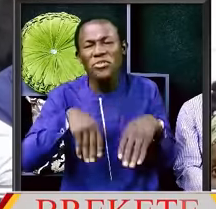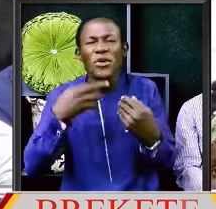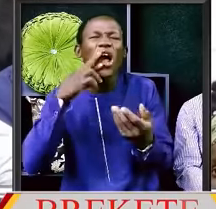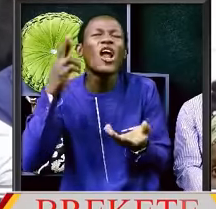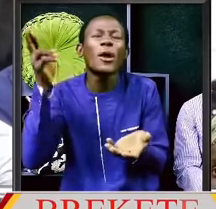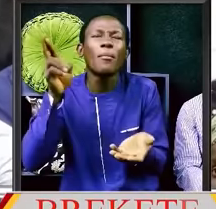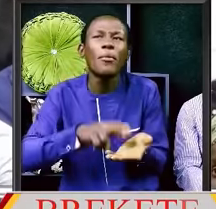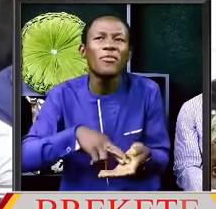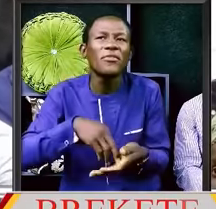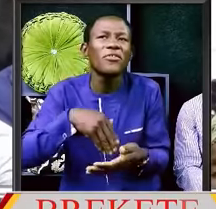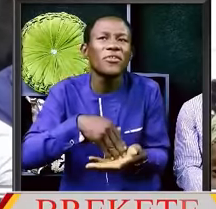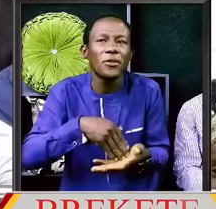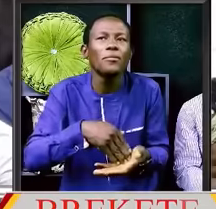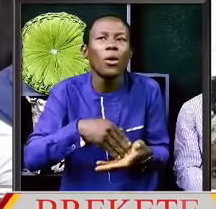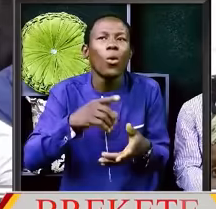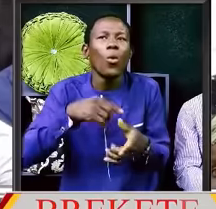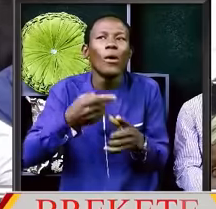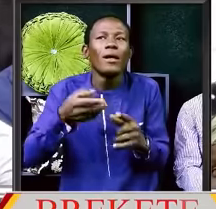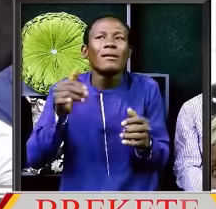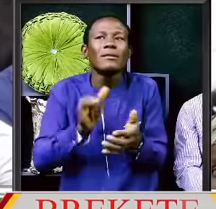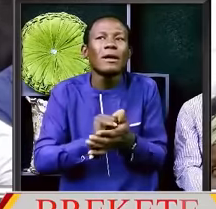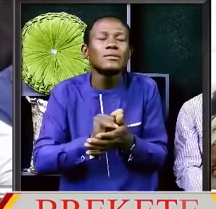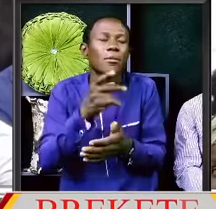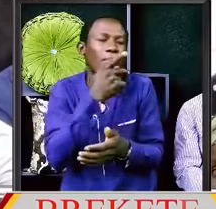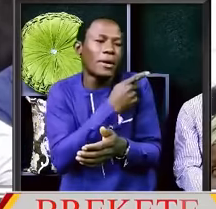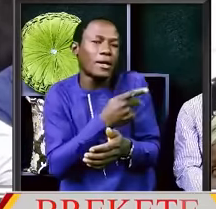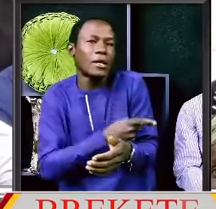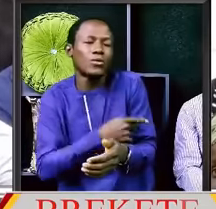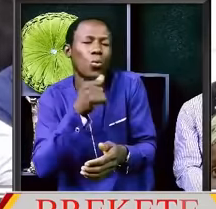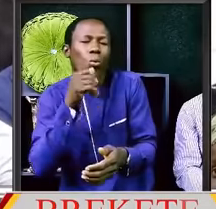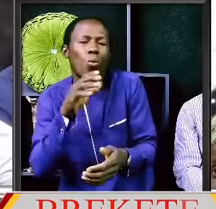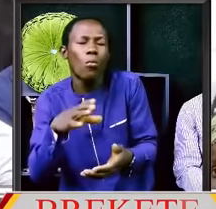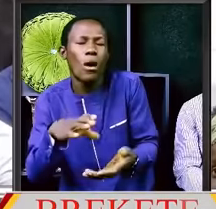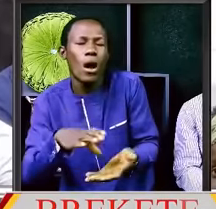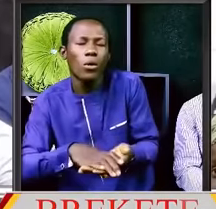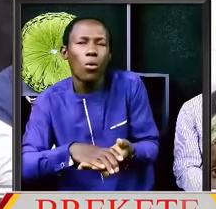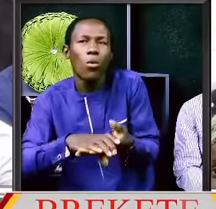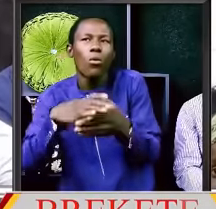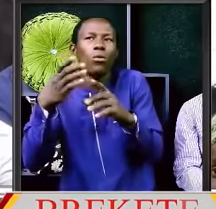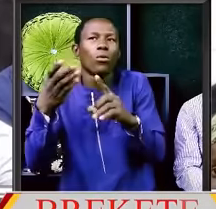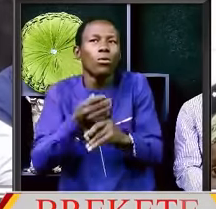again. Yes. Then when that pregnant woman hold on for neck, say,